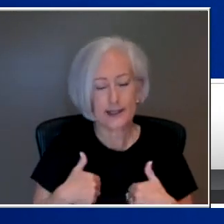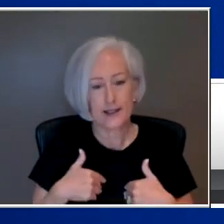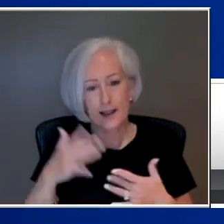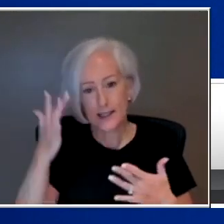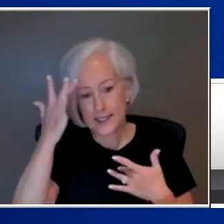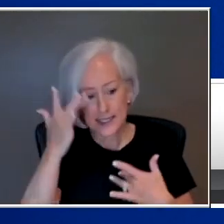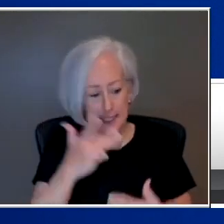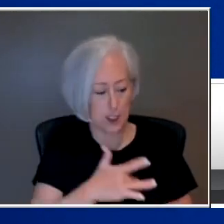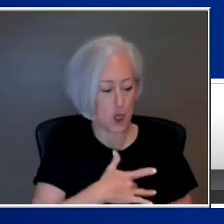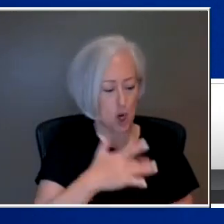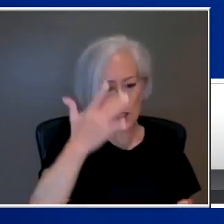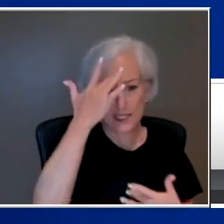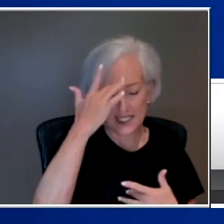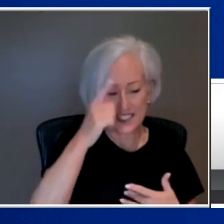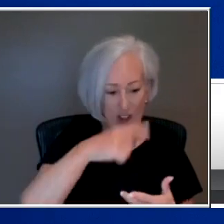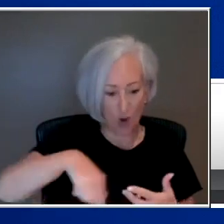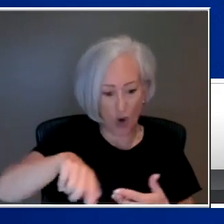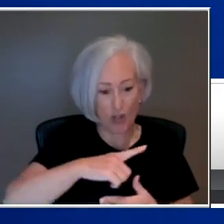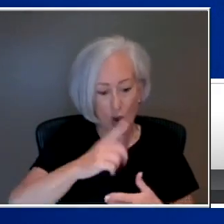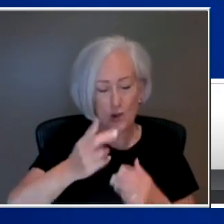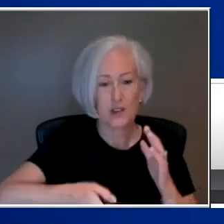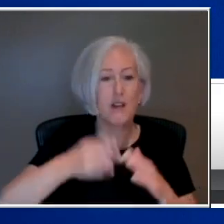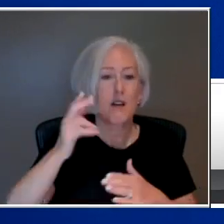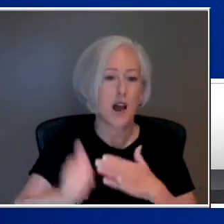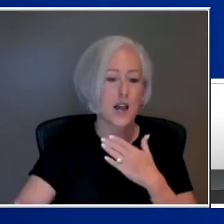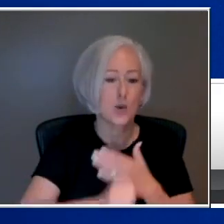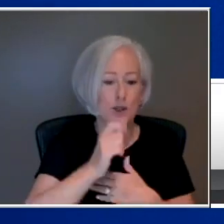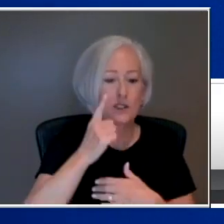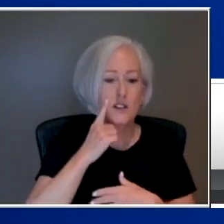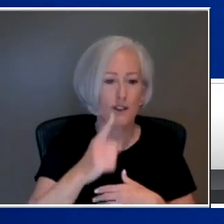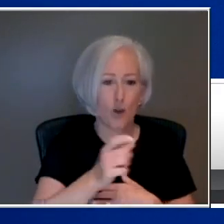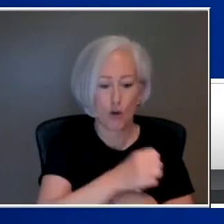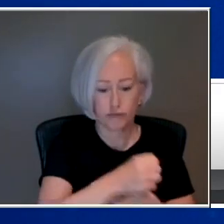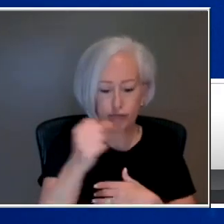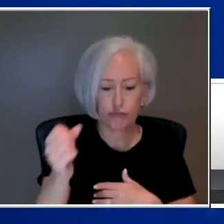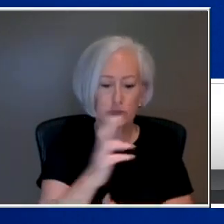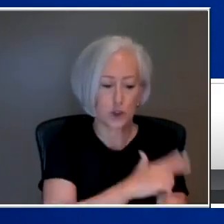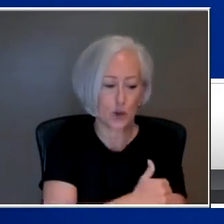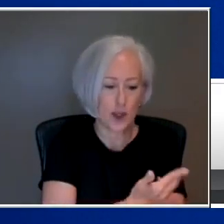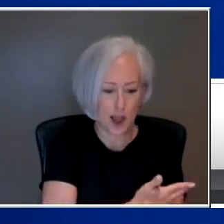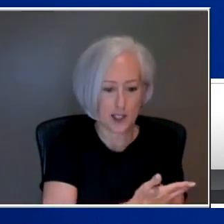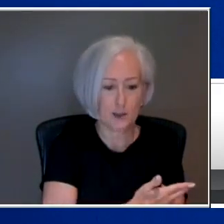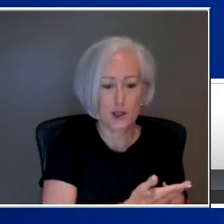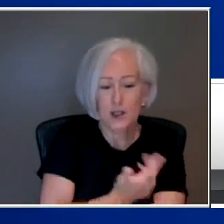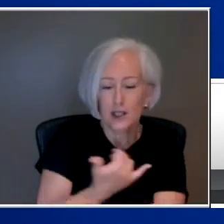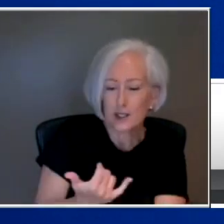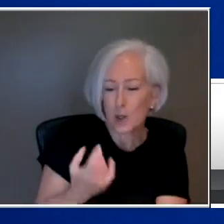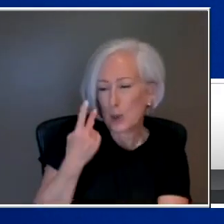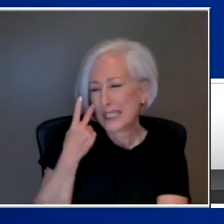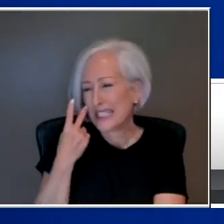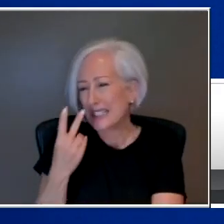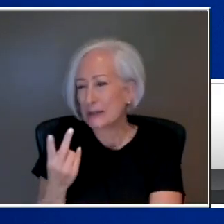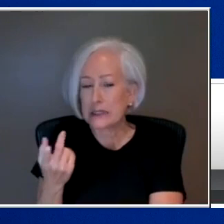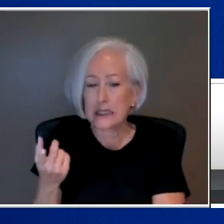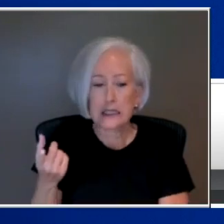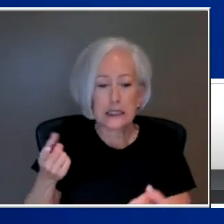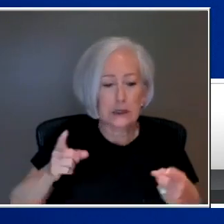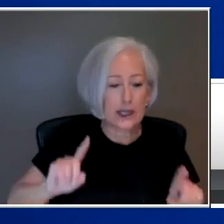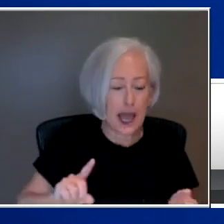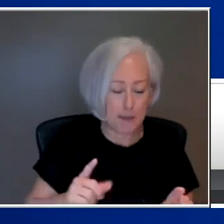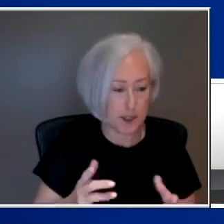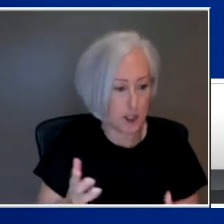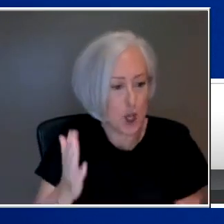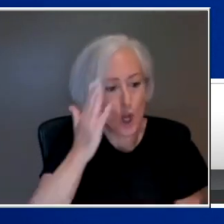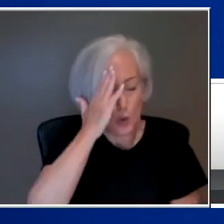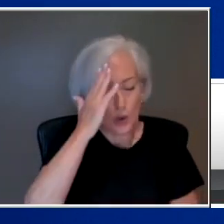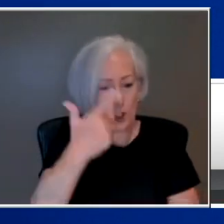put you at higher risk for hospitalization and severe disease. And so we really just need to see where it goes. And certainly we know the vaccine,